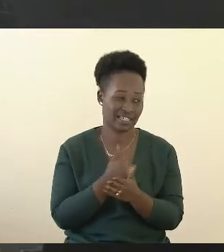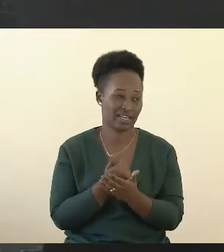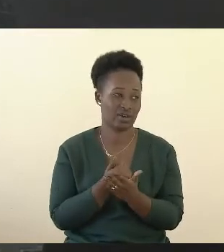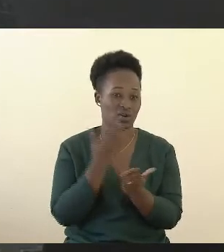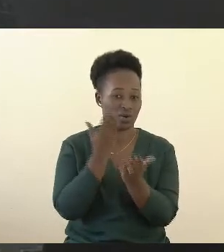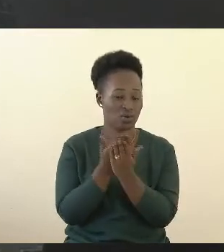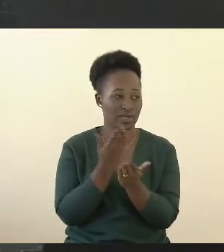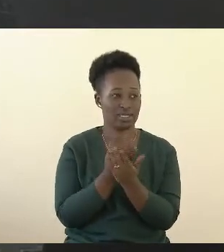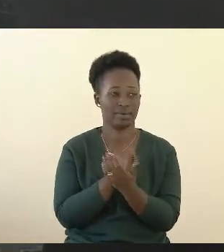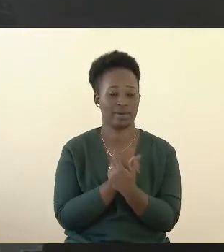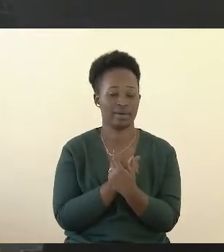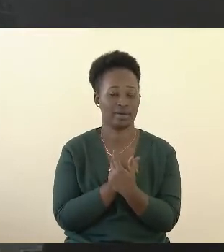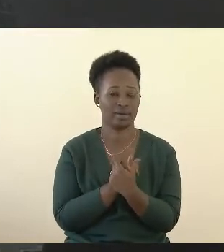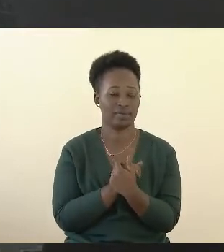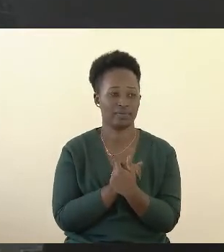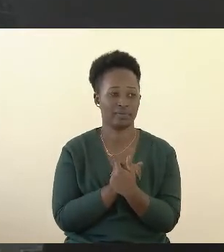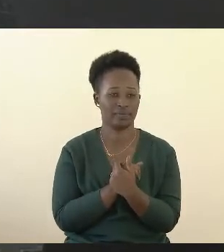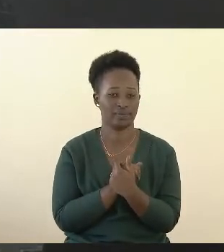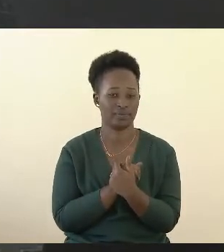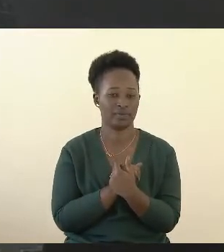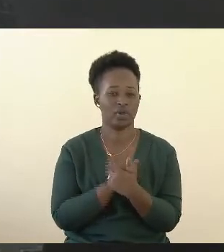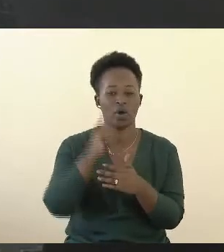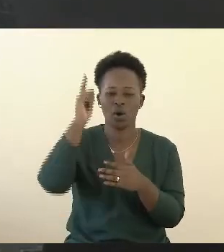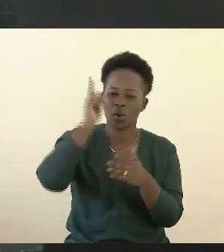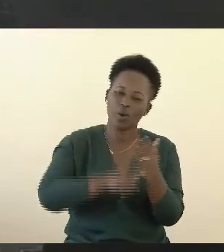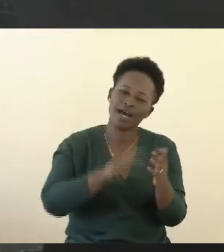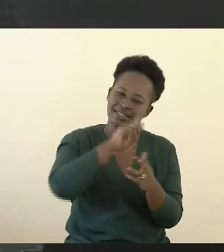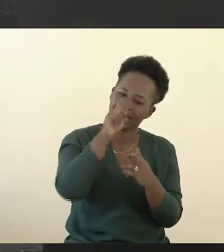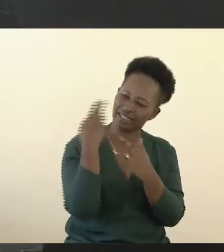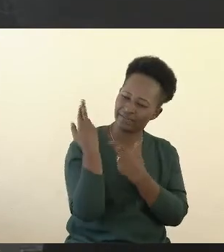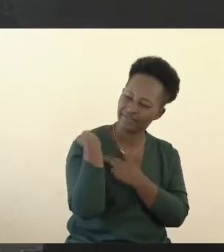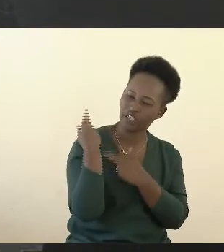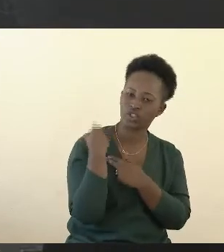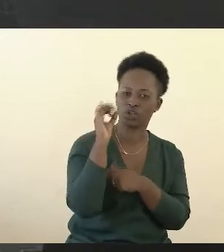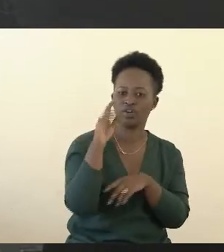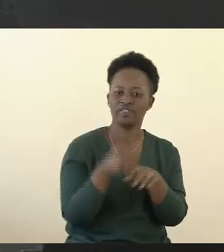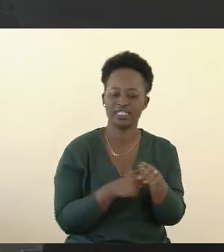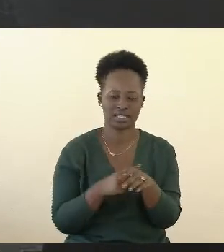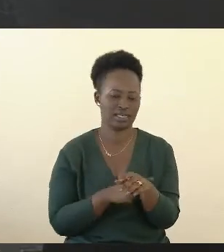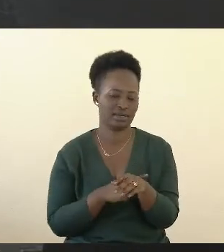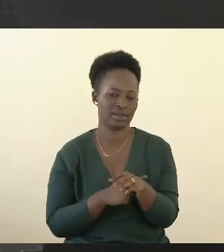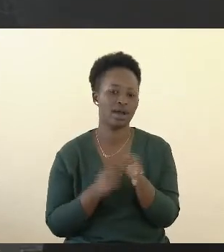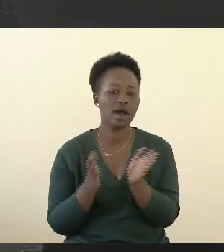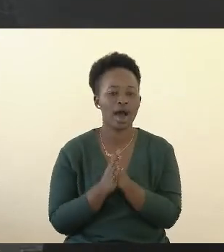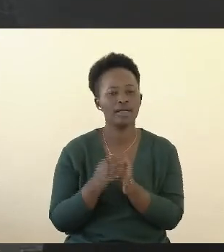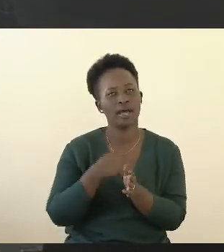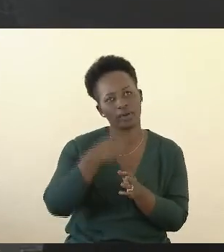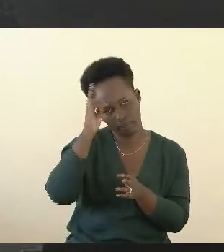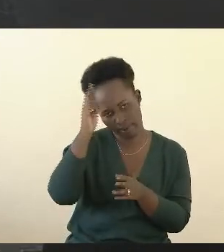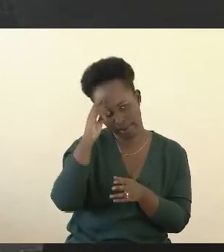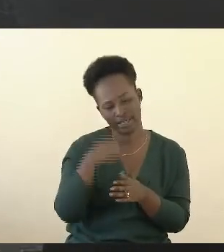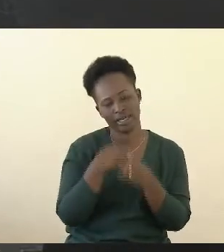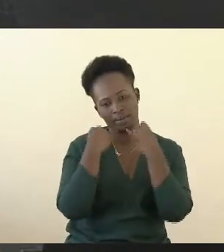go back through now what are the functions of the skin. And you remember I told you